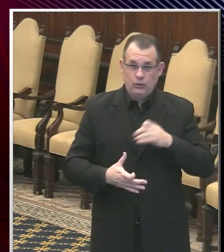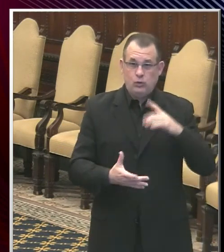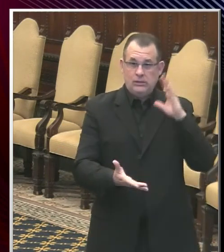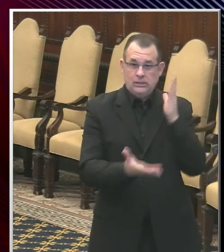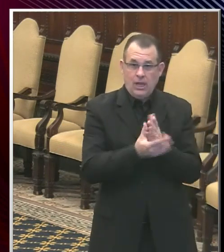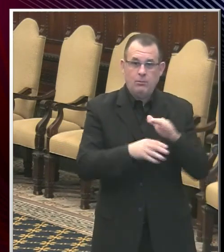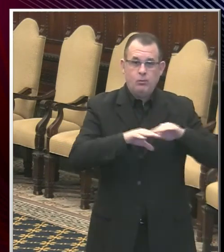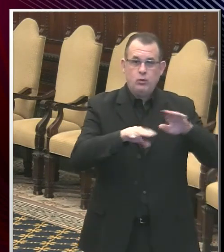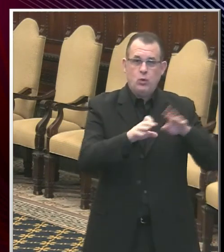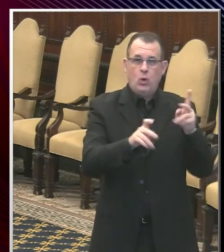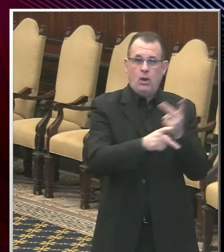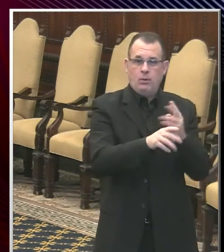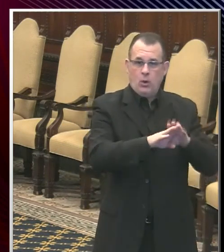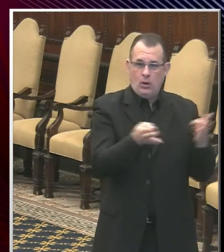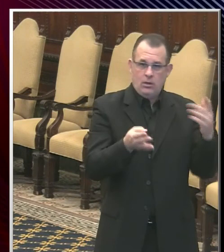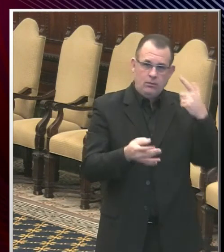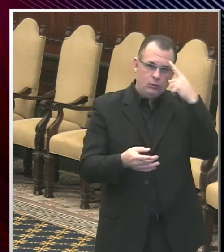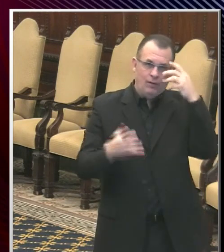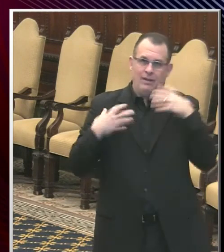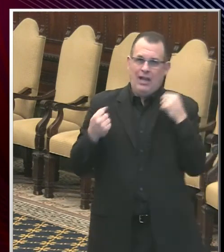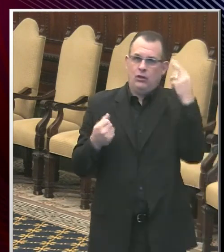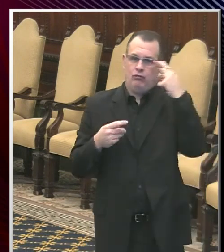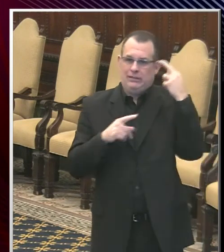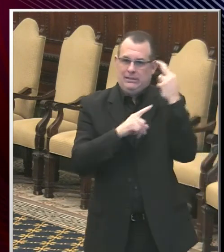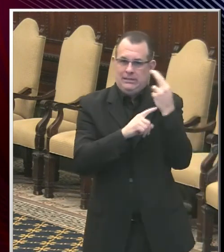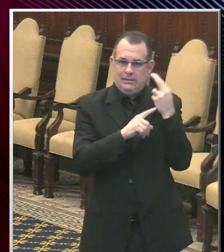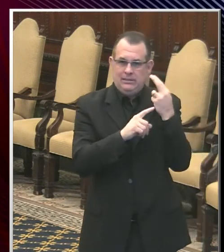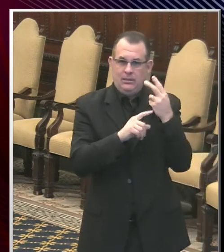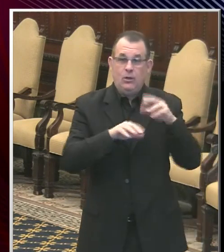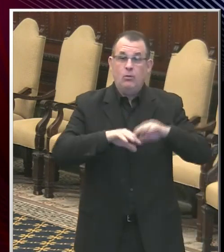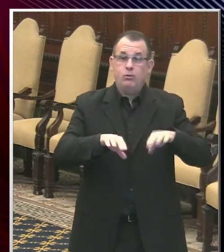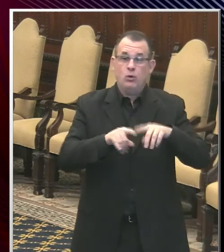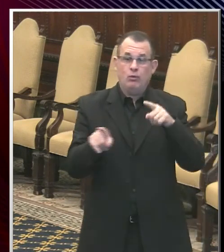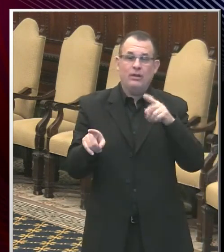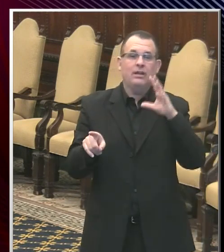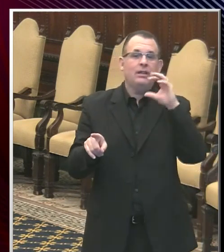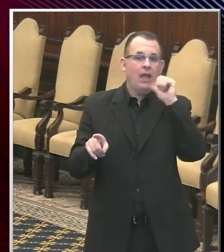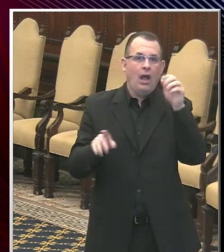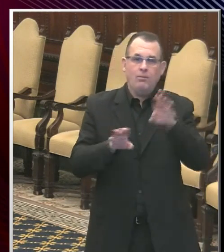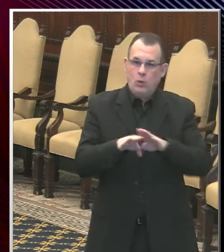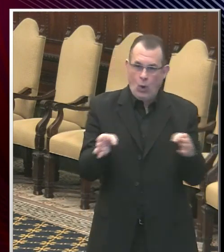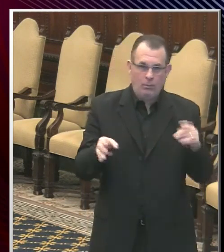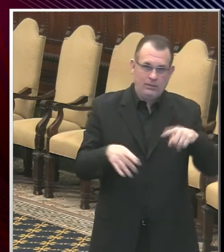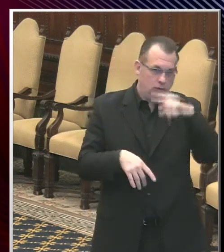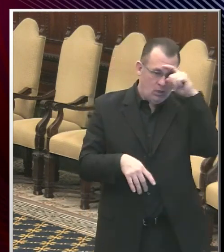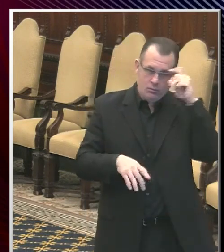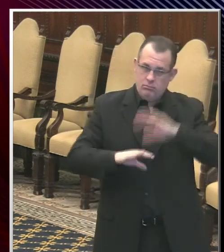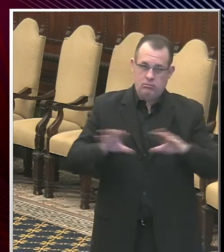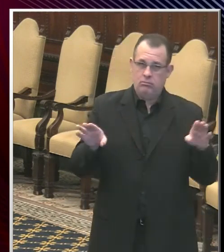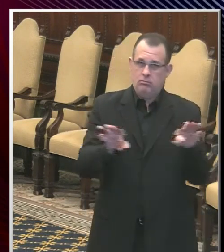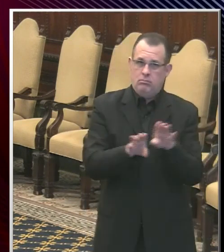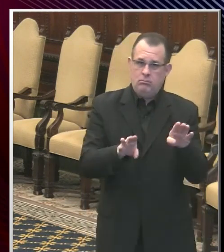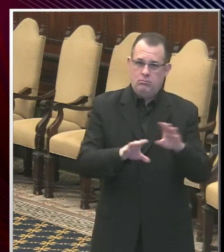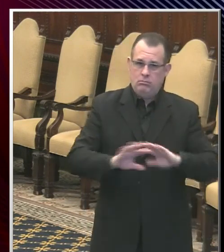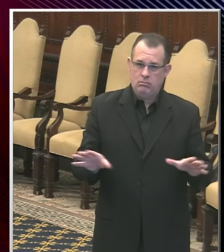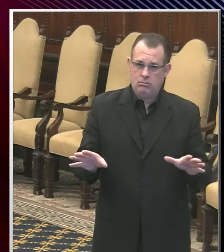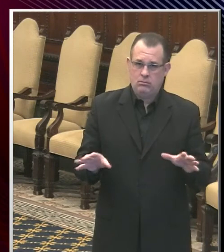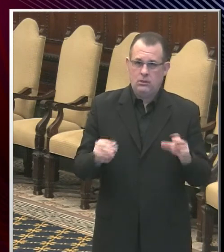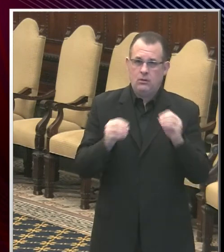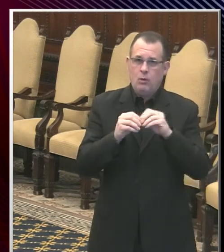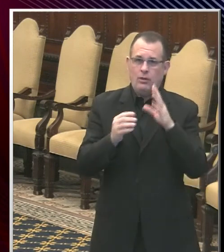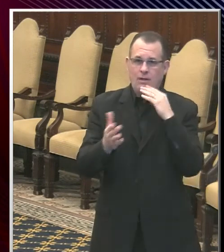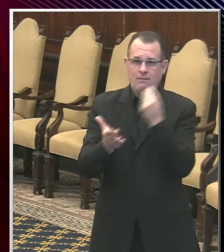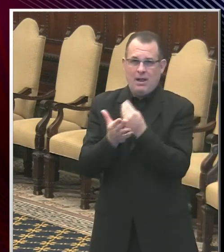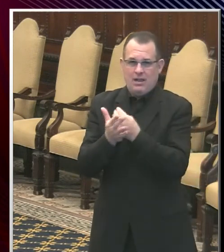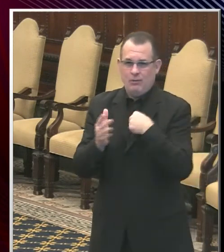because of health reasons. Pools will not reopen this summer, even if there's fundraising. This is much more than a funding issue. It's really about a